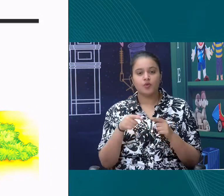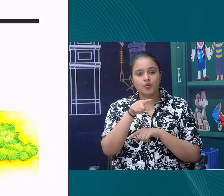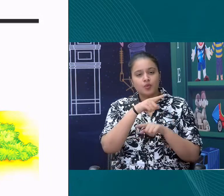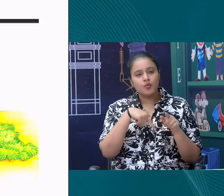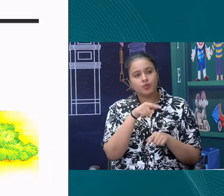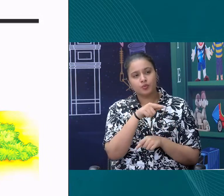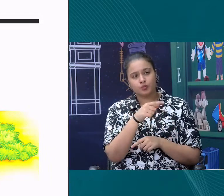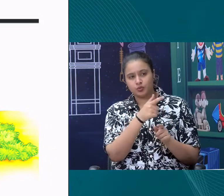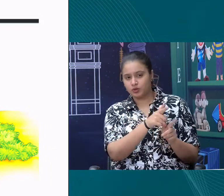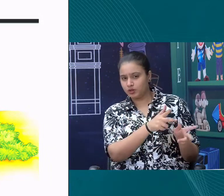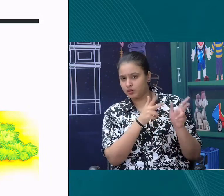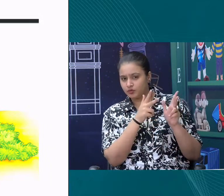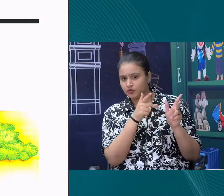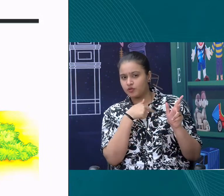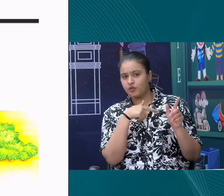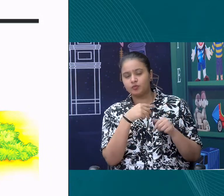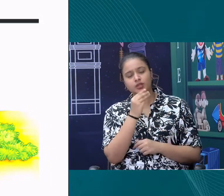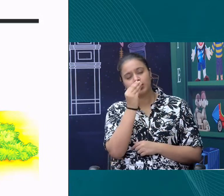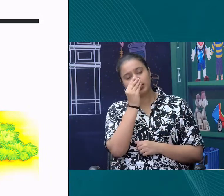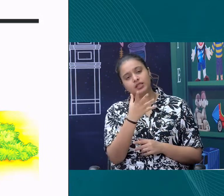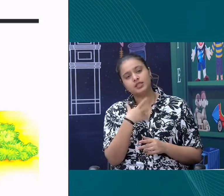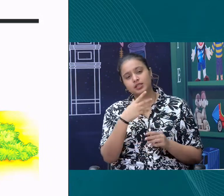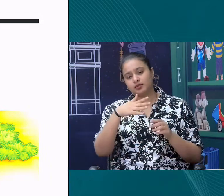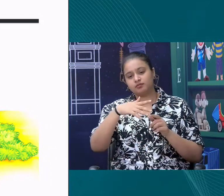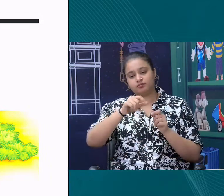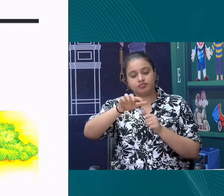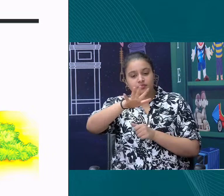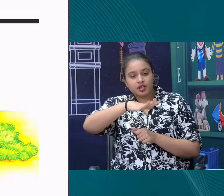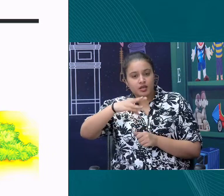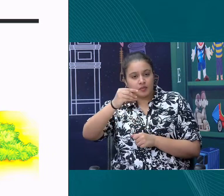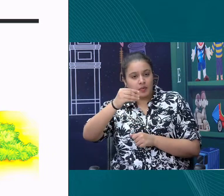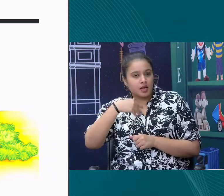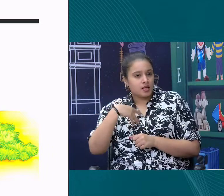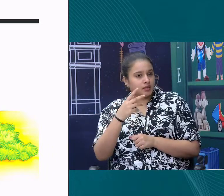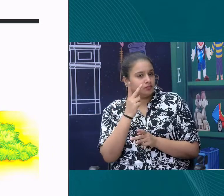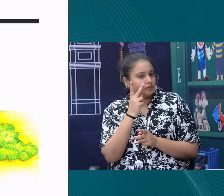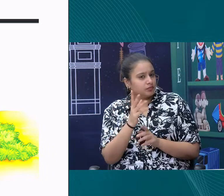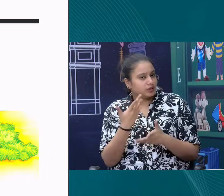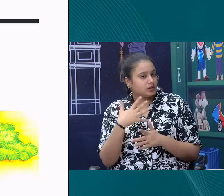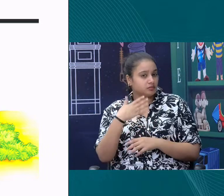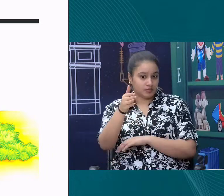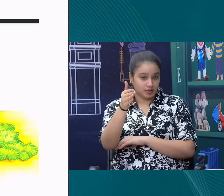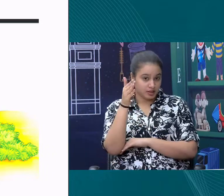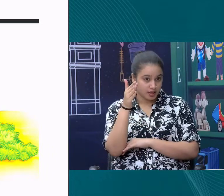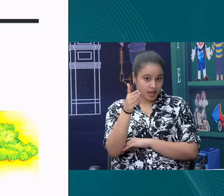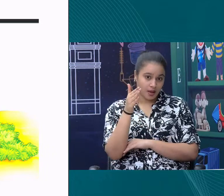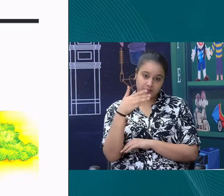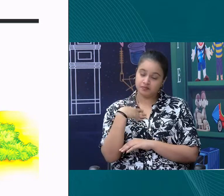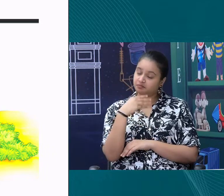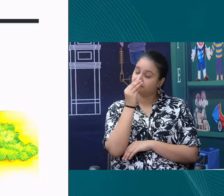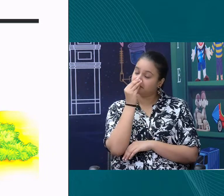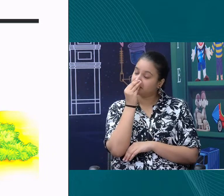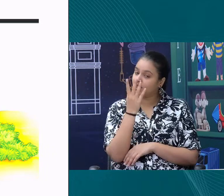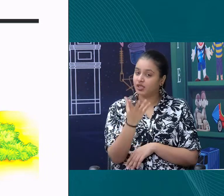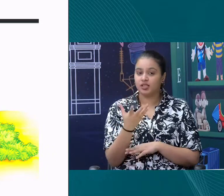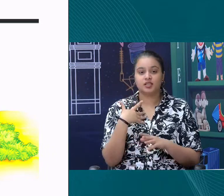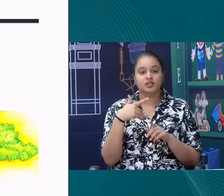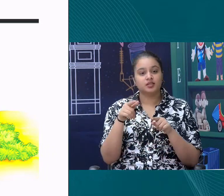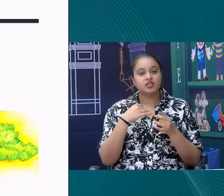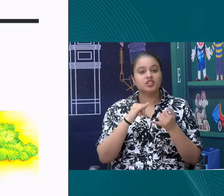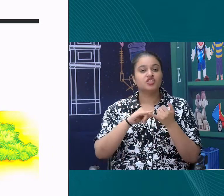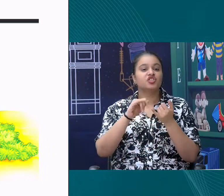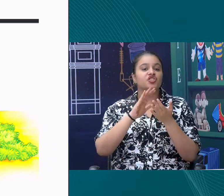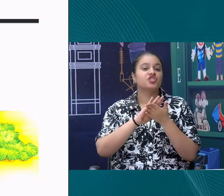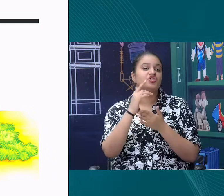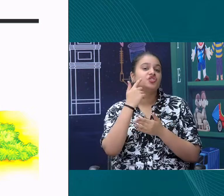you tell me which animals do you easily find in desert? oh yes, camel is the one that we easily find in desert. It's called ship of